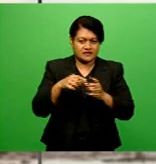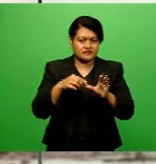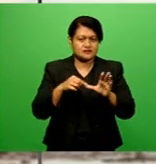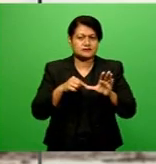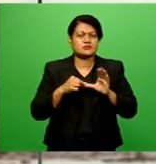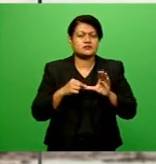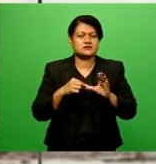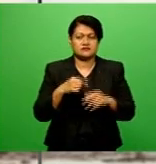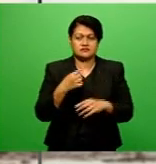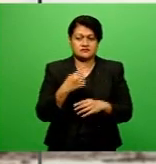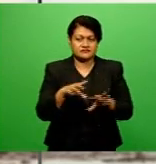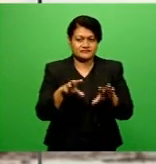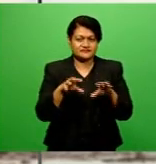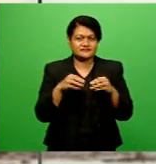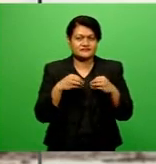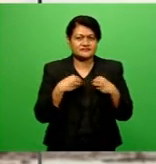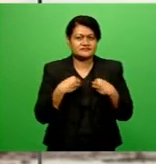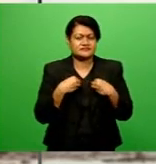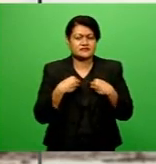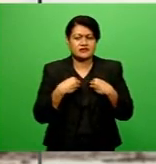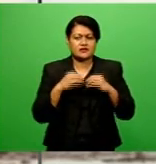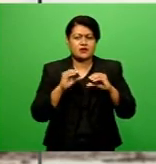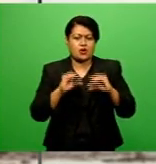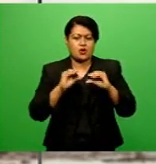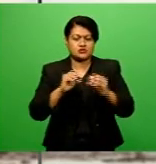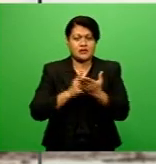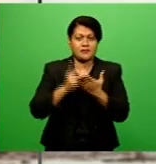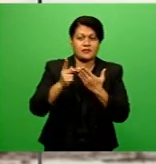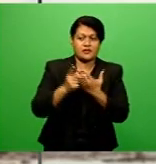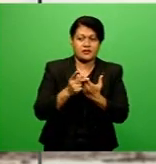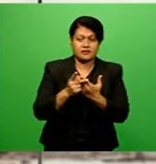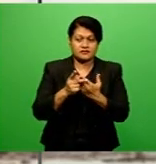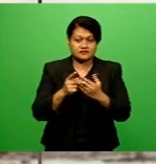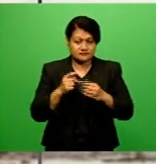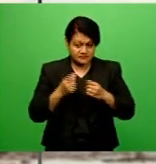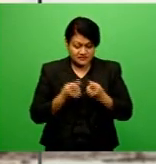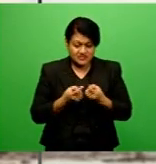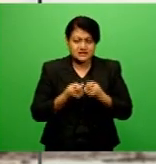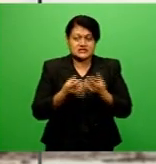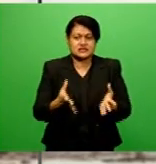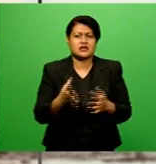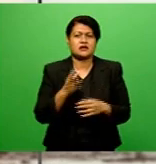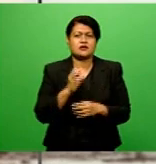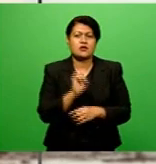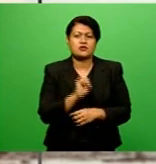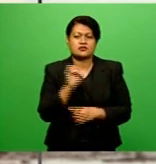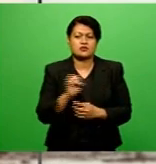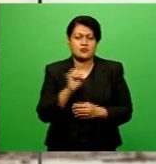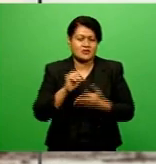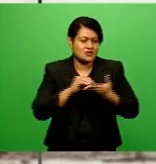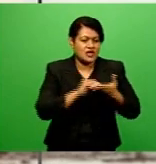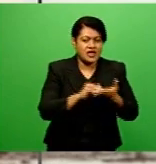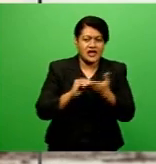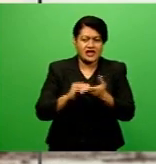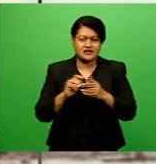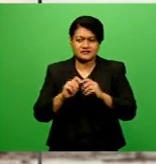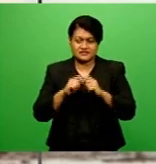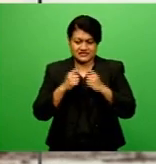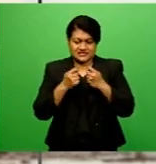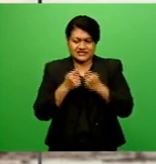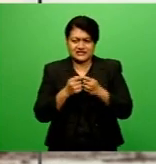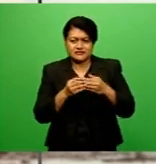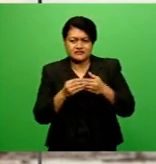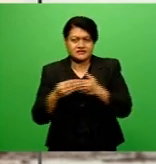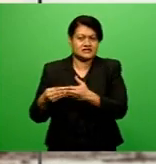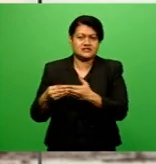their coaching program. The initiative started in October to help entrepreneurs, team leaders and emerging leaders with